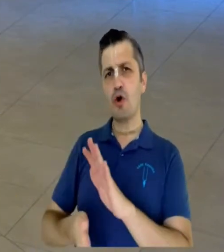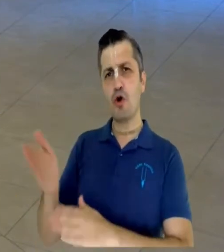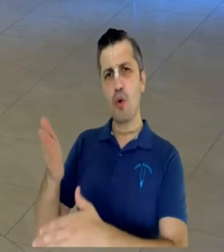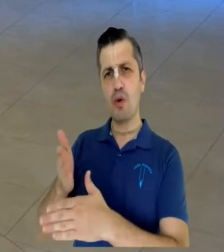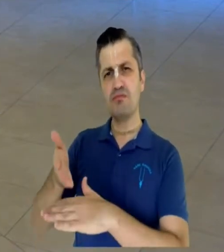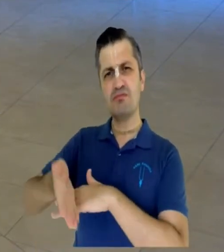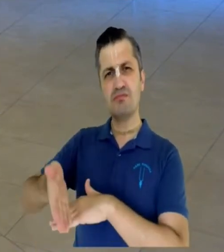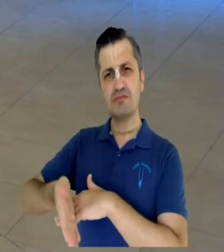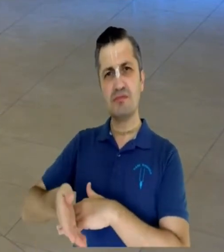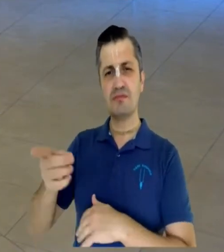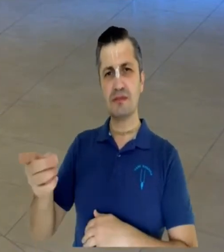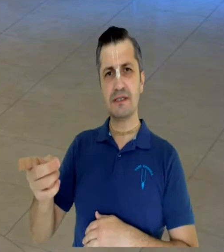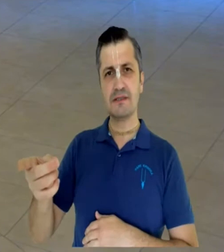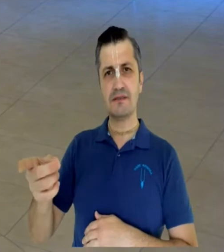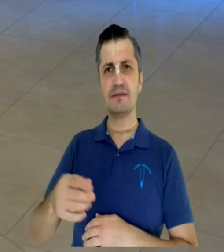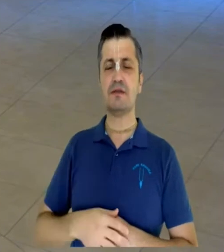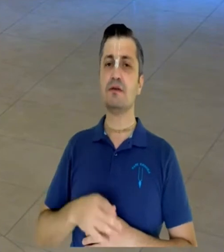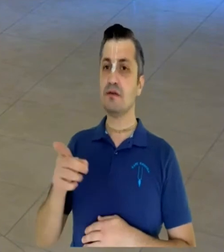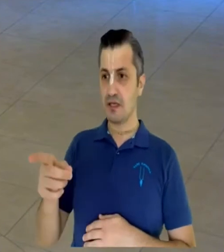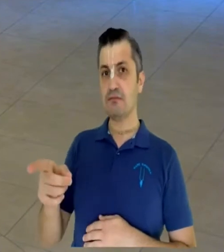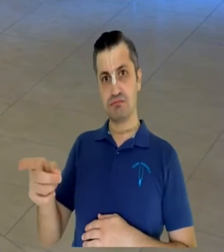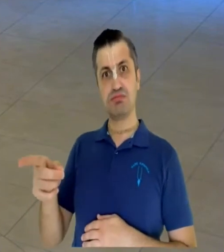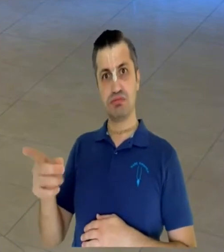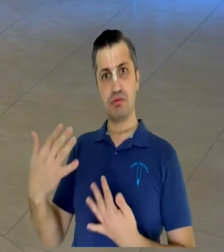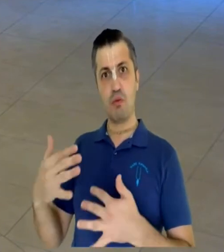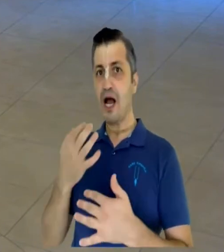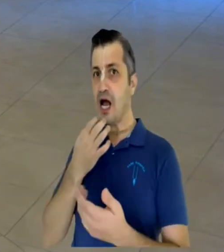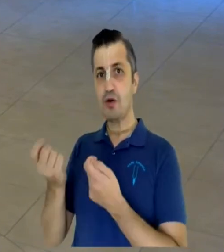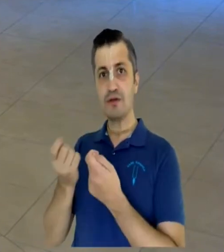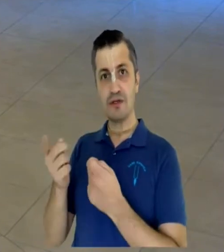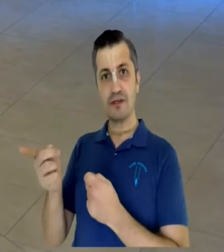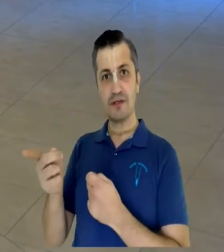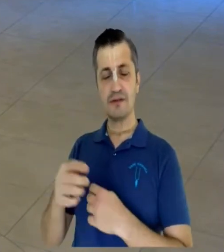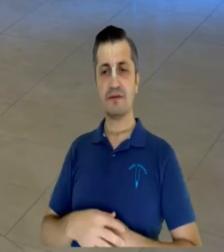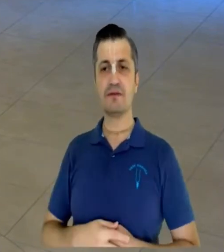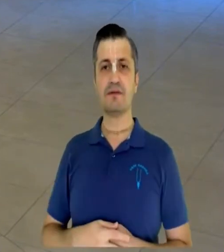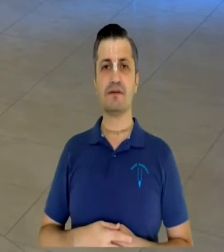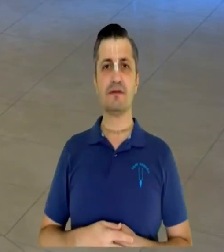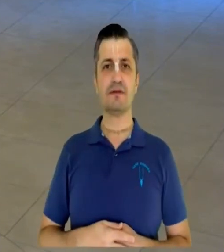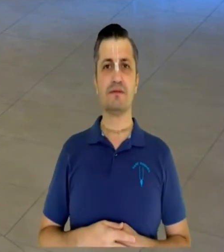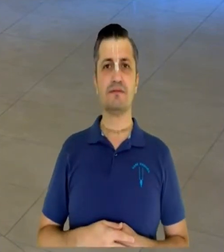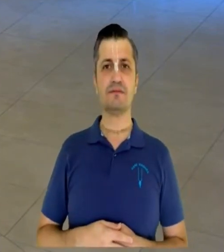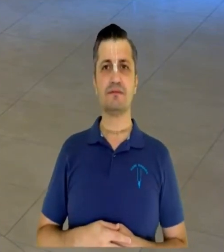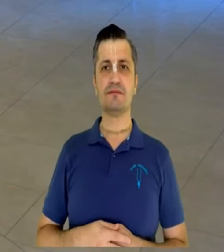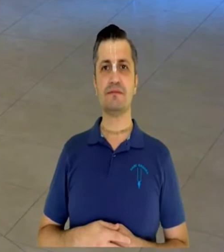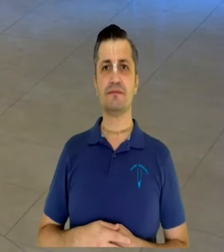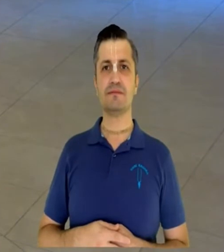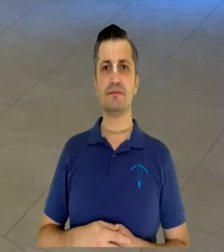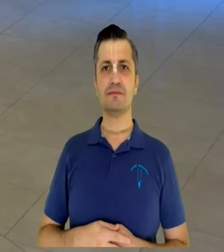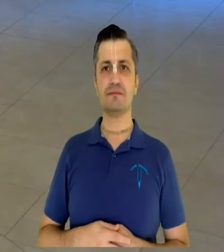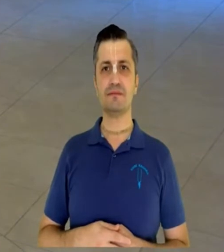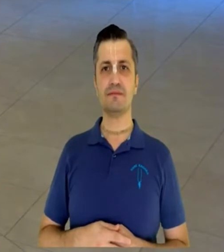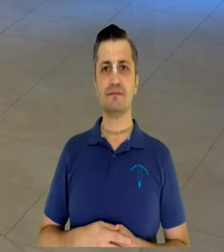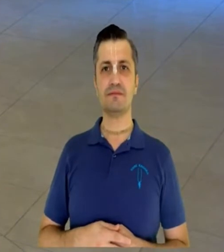this is austerity. So people, they sometimes they say, oh, let's they might